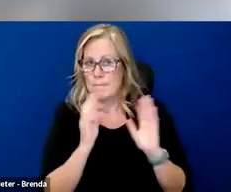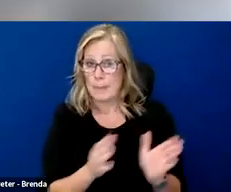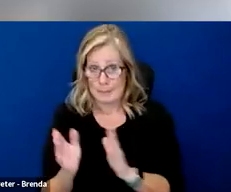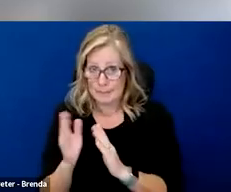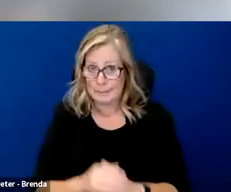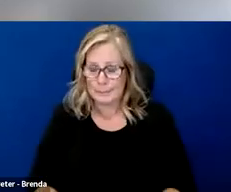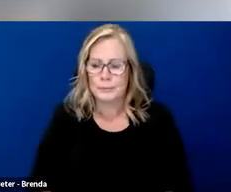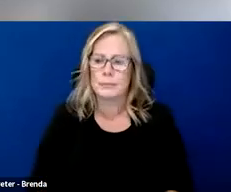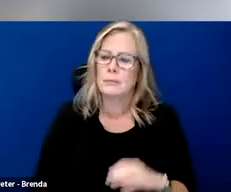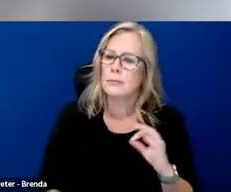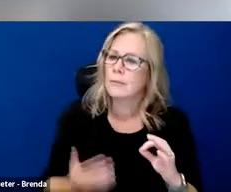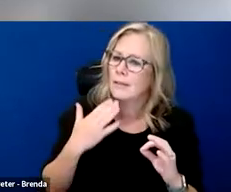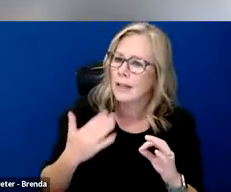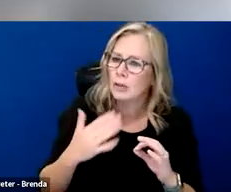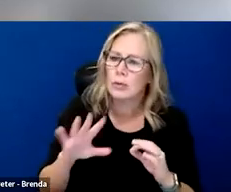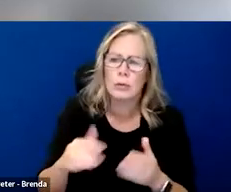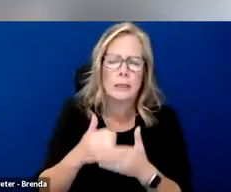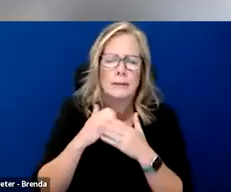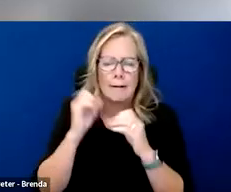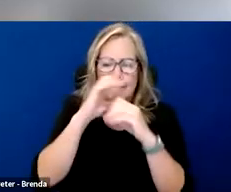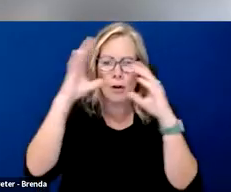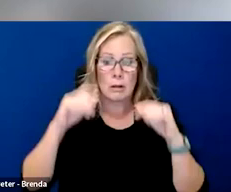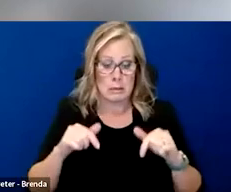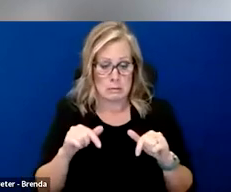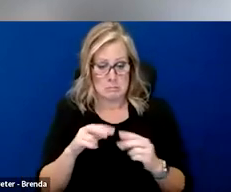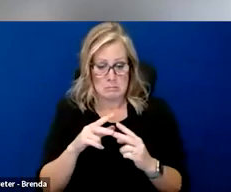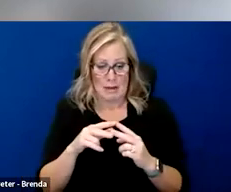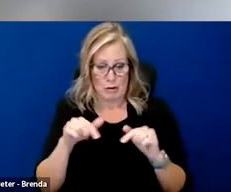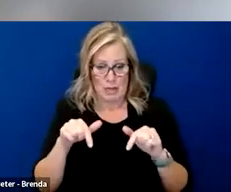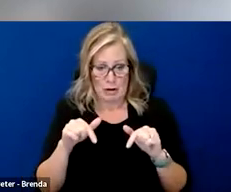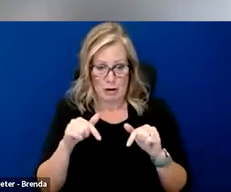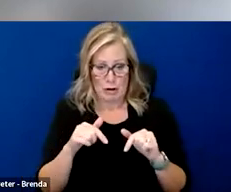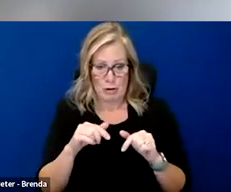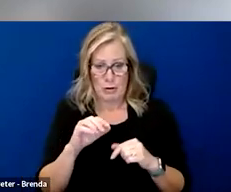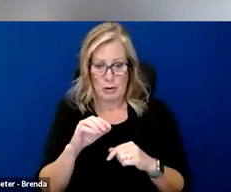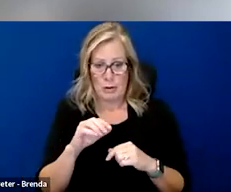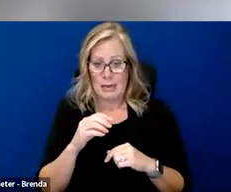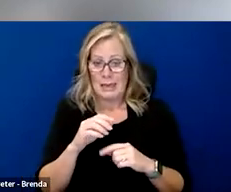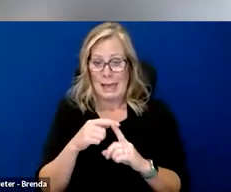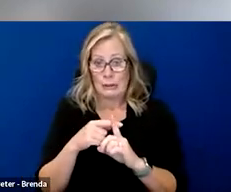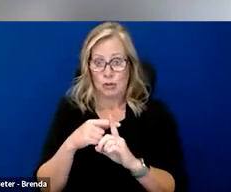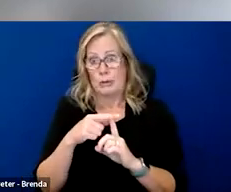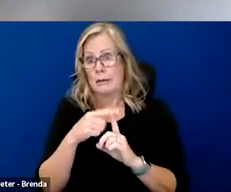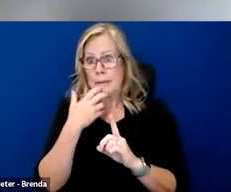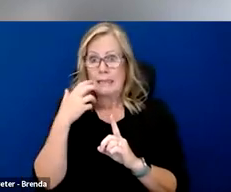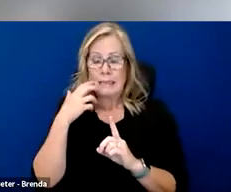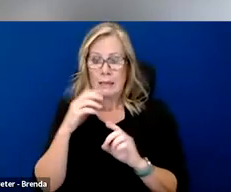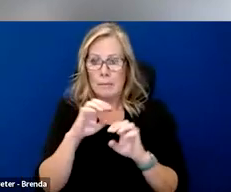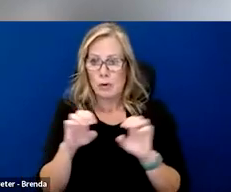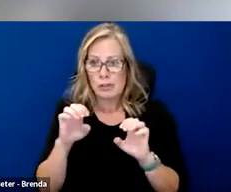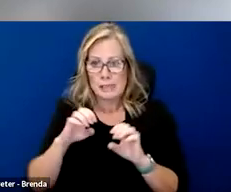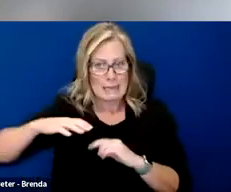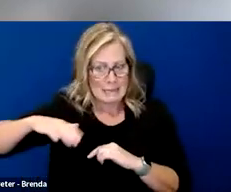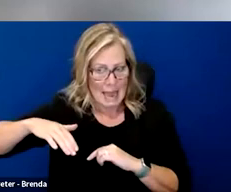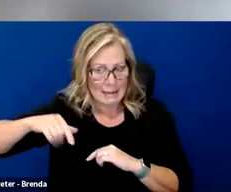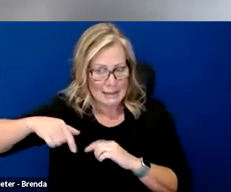helpful. So we haven't experienced either a heat warning or an extreme heat emergency yet this year, thank goodness.